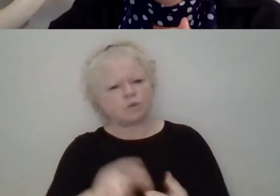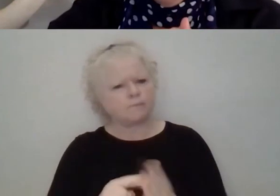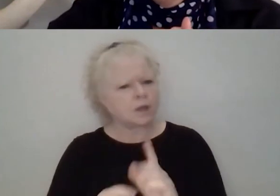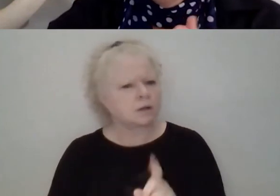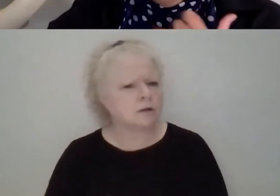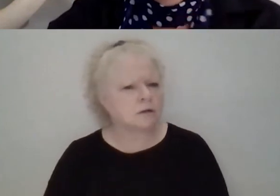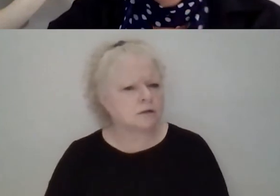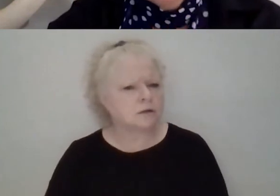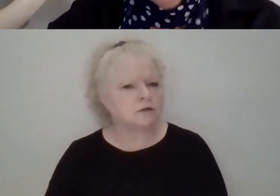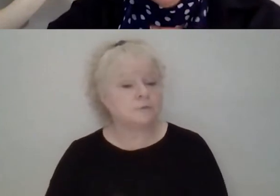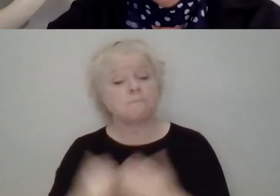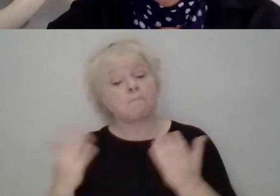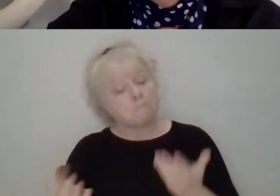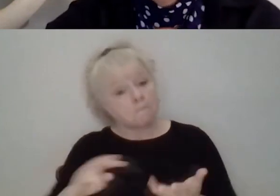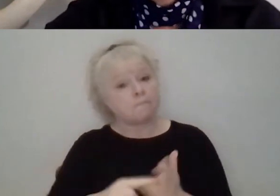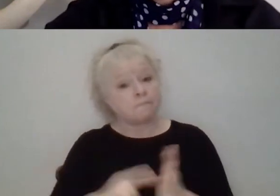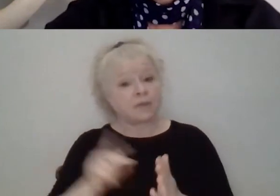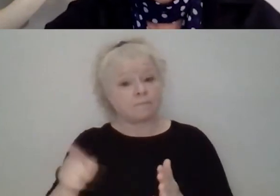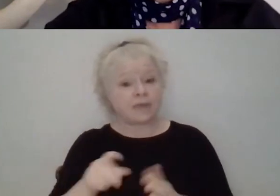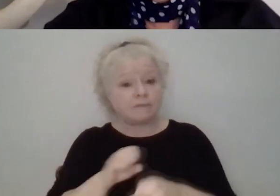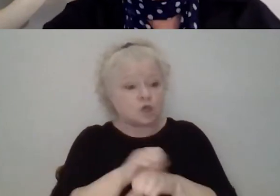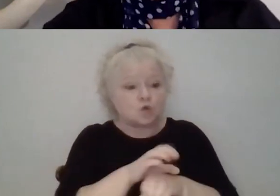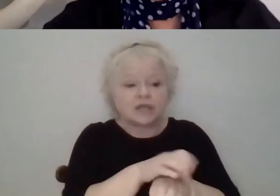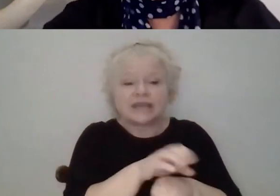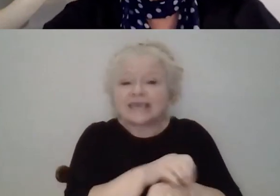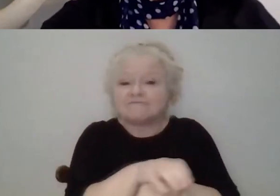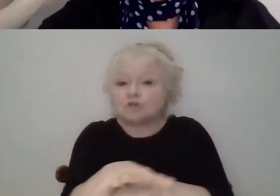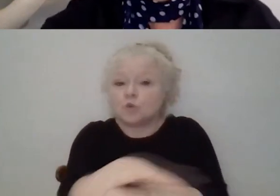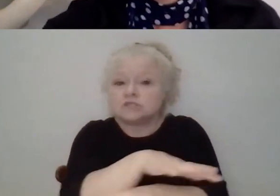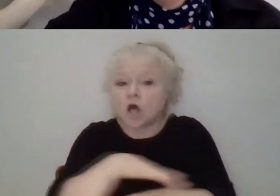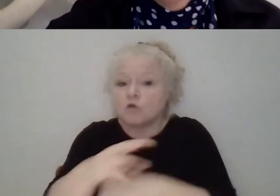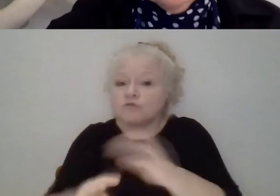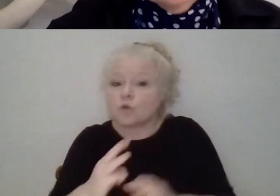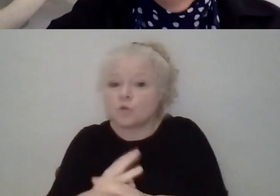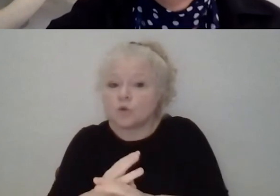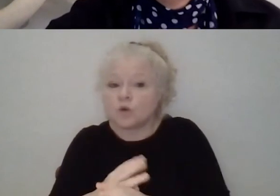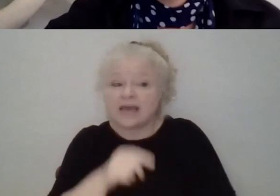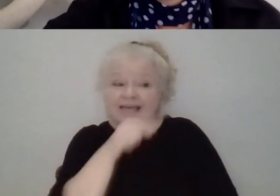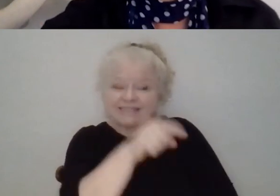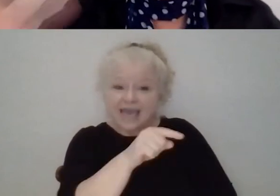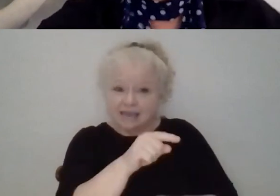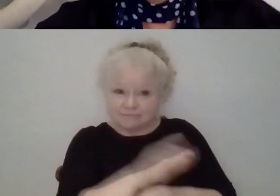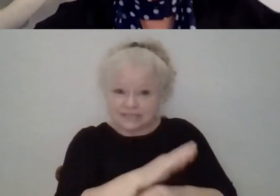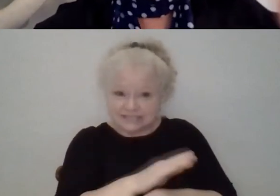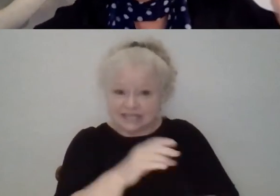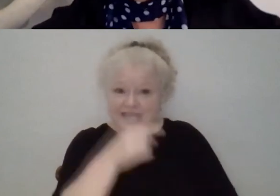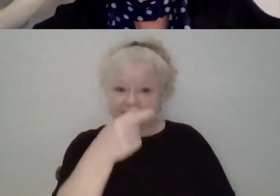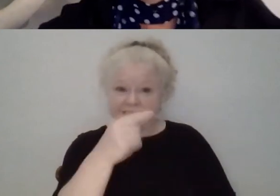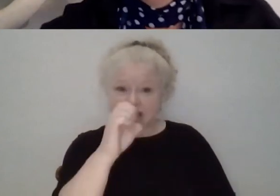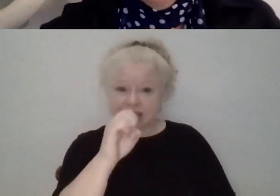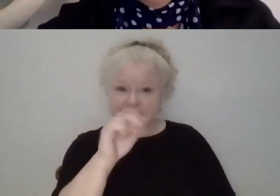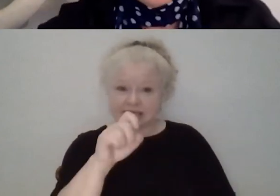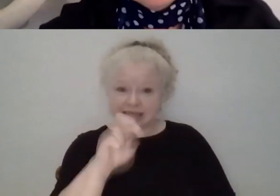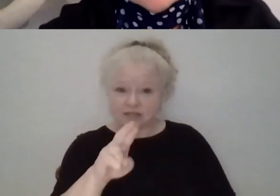you might be able to influence influencers all around the world, because Gensler works with and designs